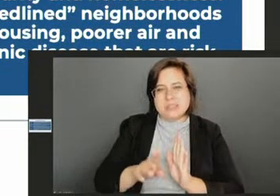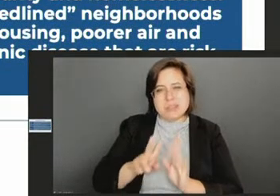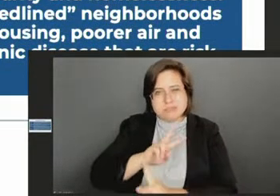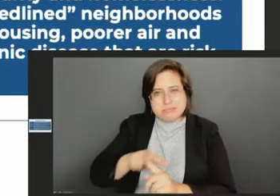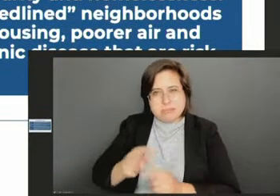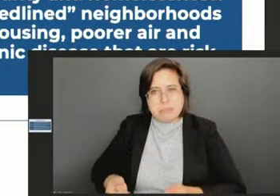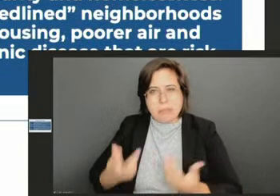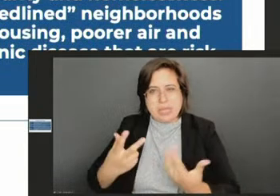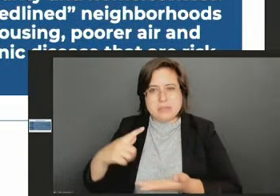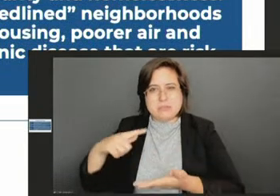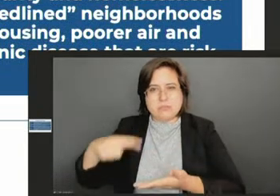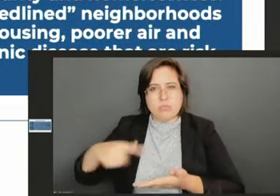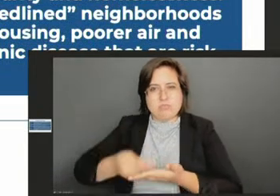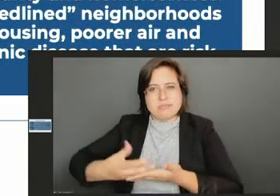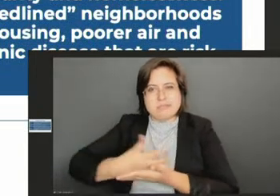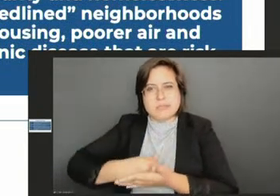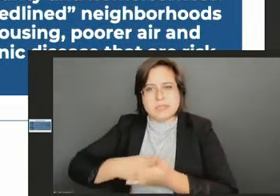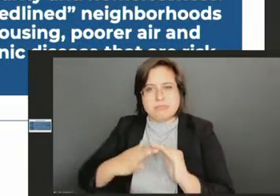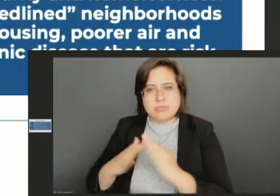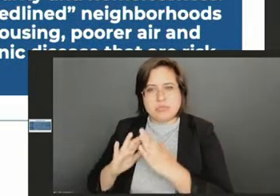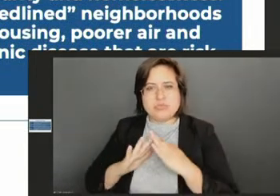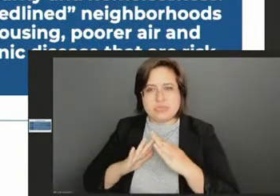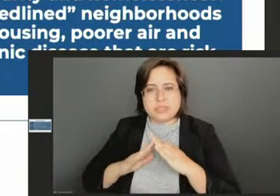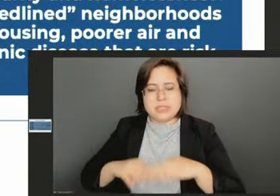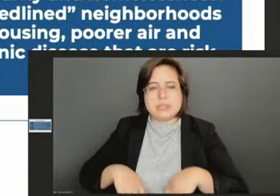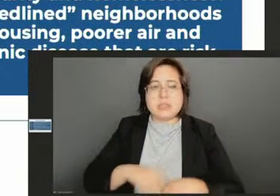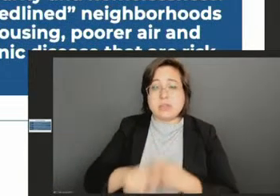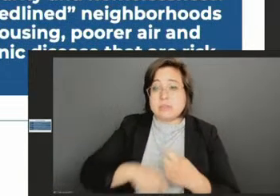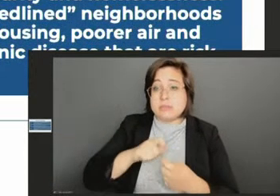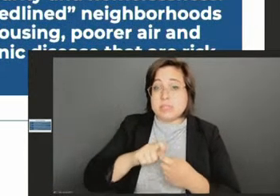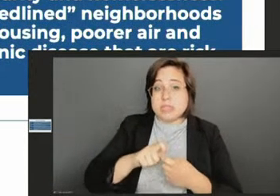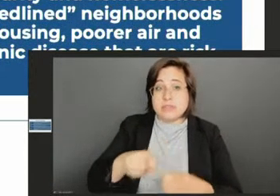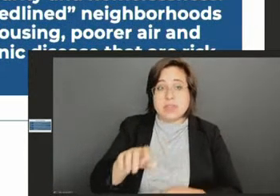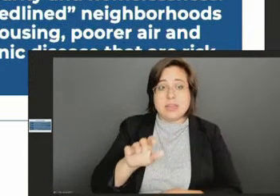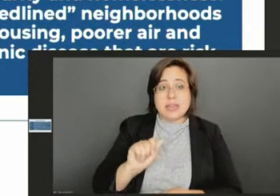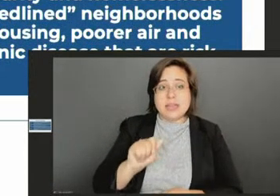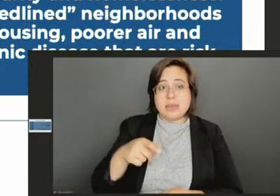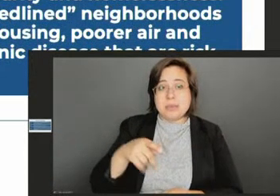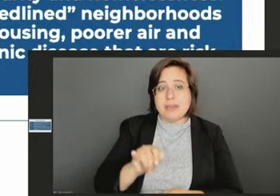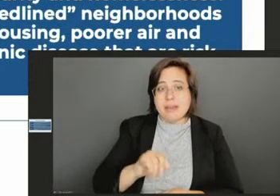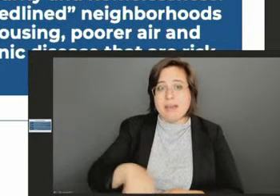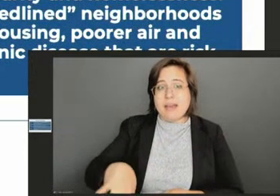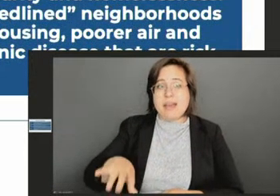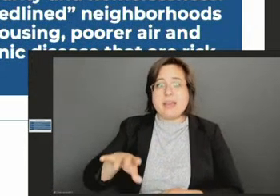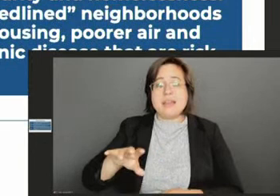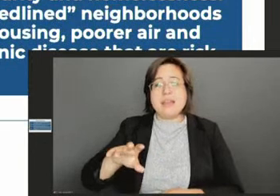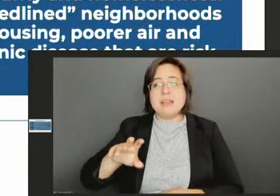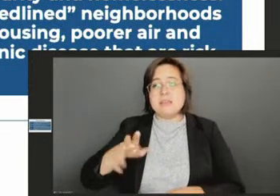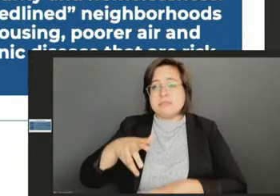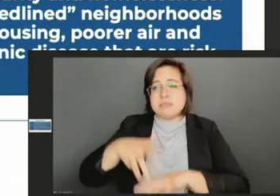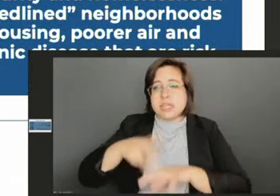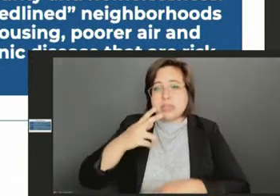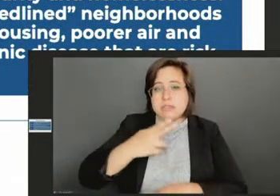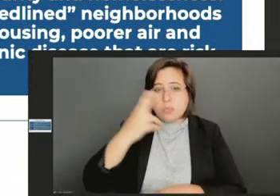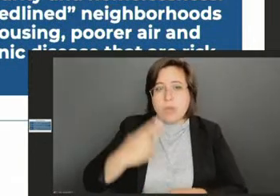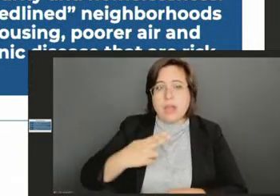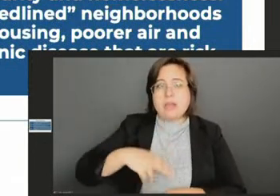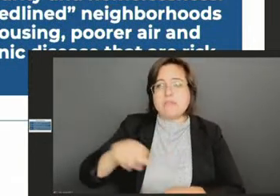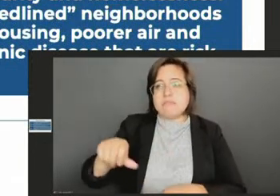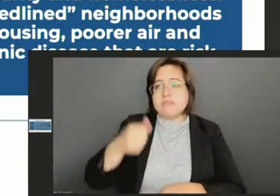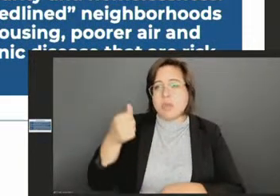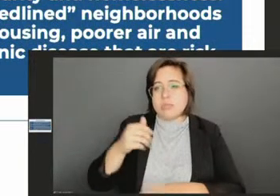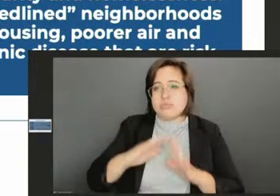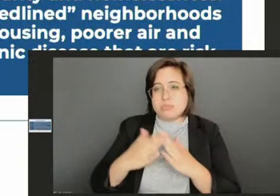has, but Asian American, Pacific Islander, Native Hawaiian, and other communities of color